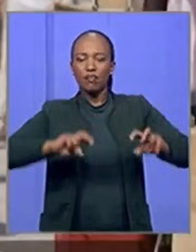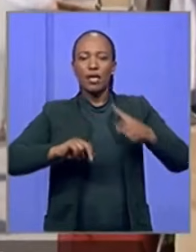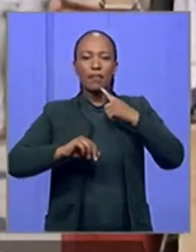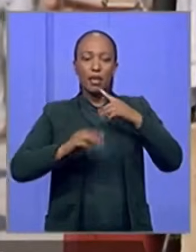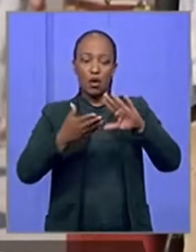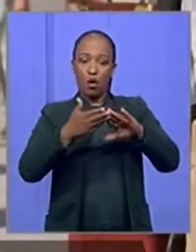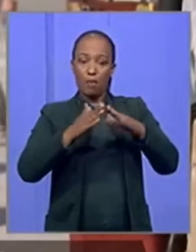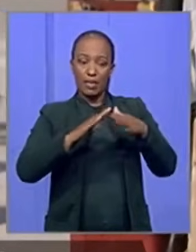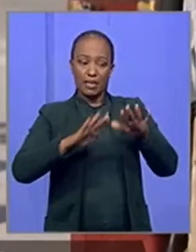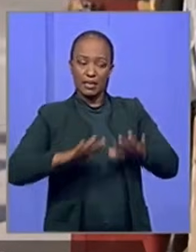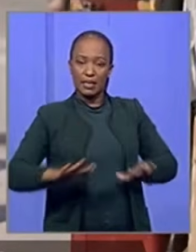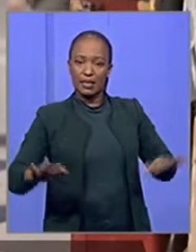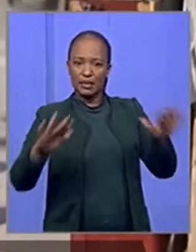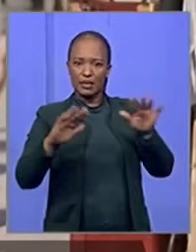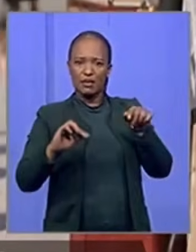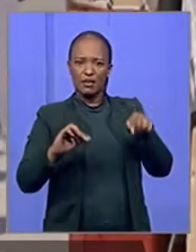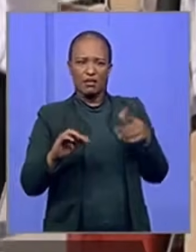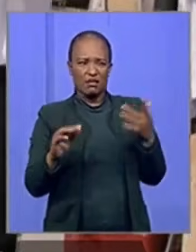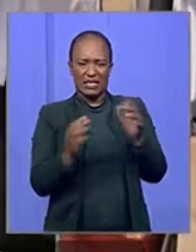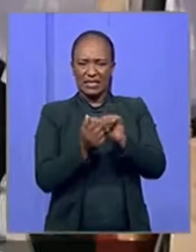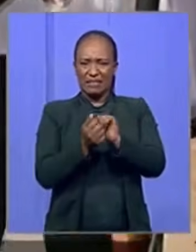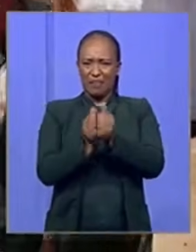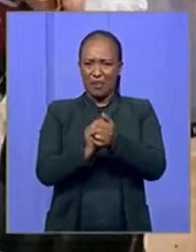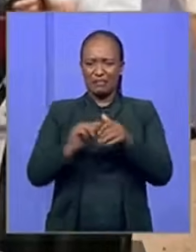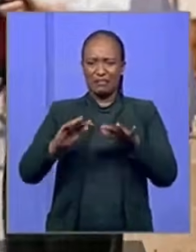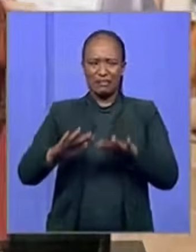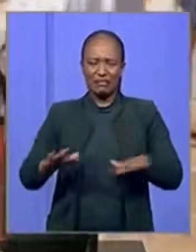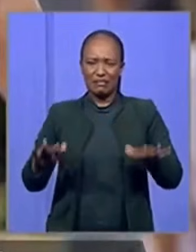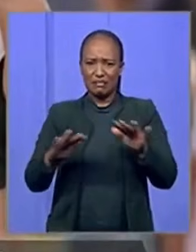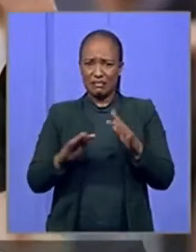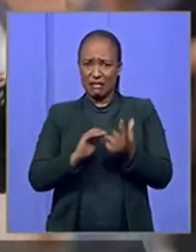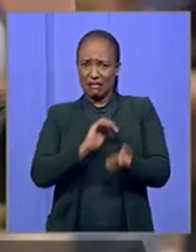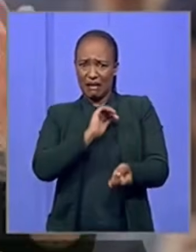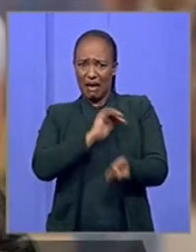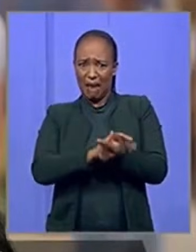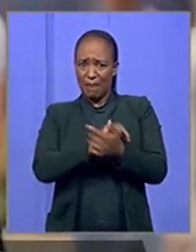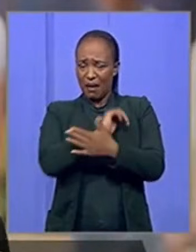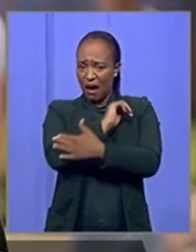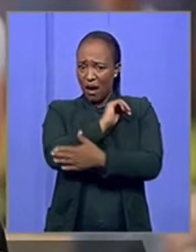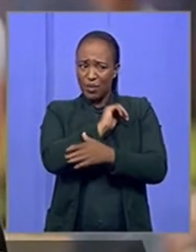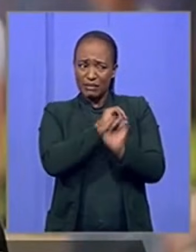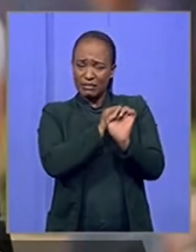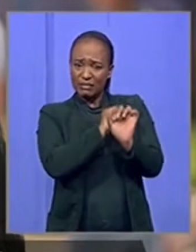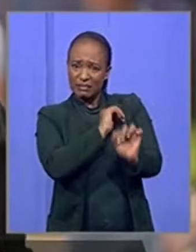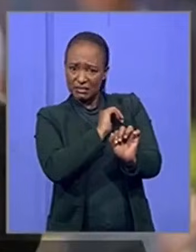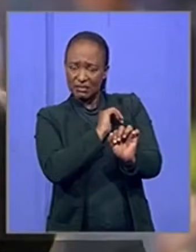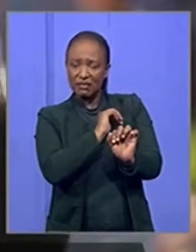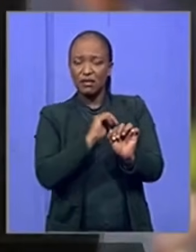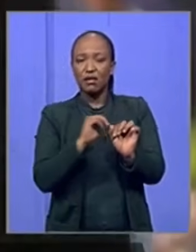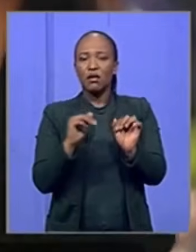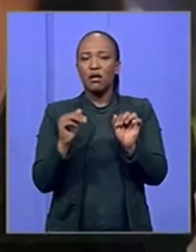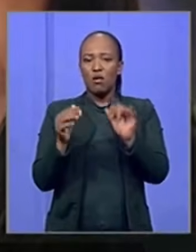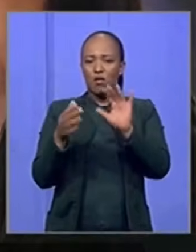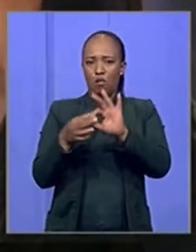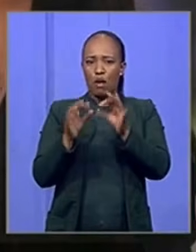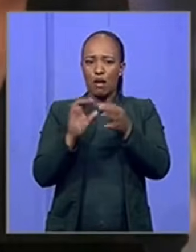France ga ba kwe gore dipapadi tše di tlo direga mo nageng ya bona ke baatlete ba go